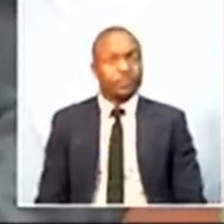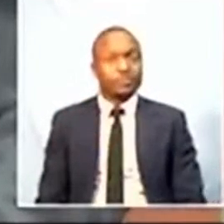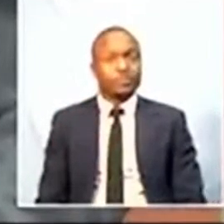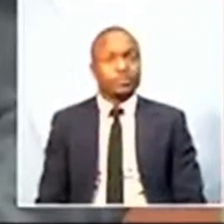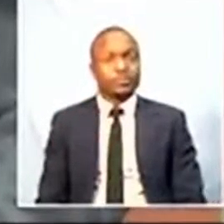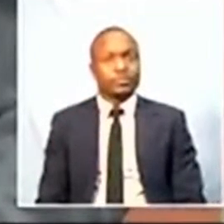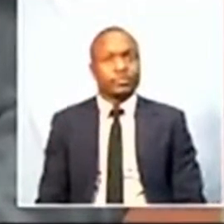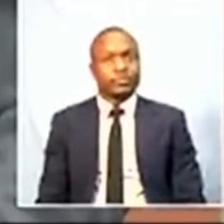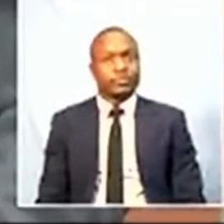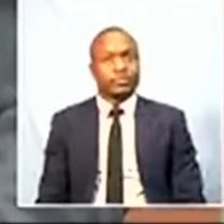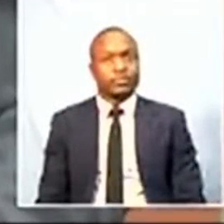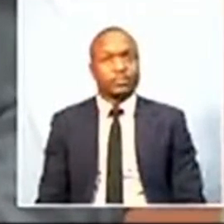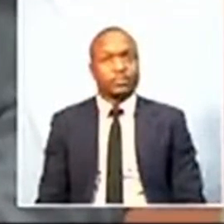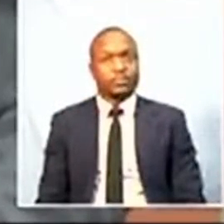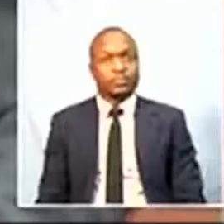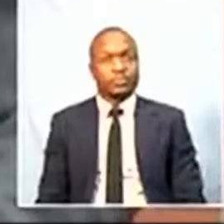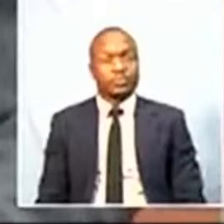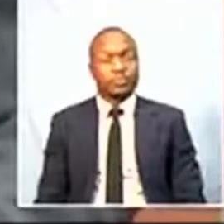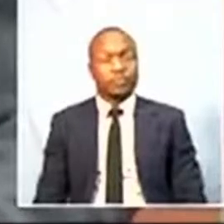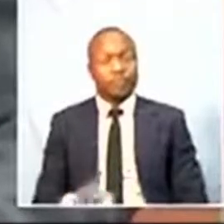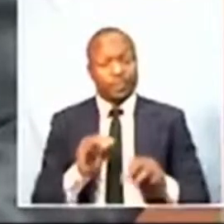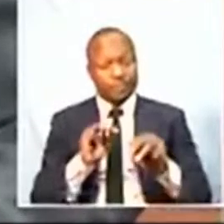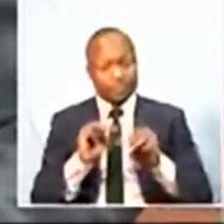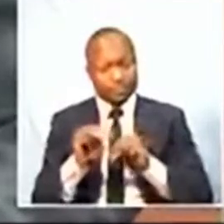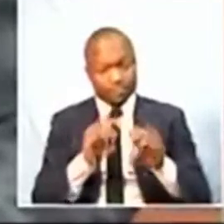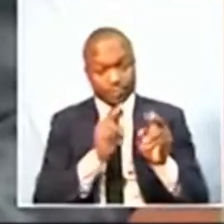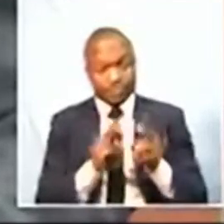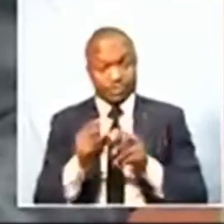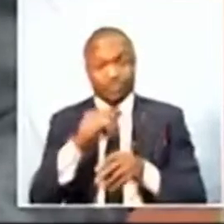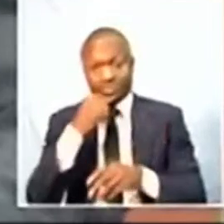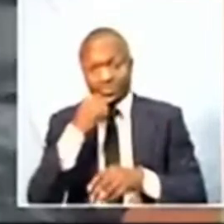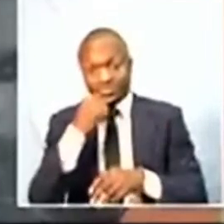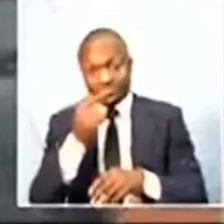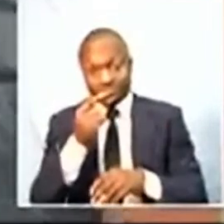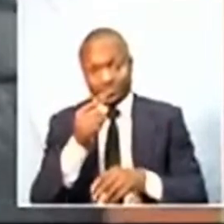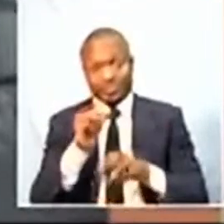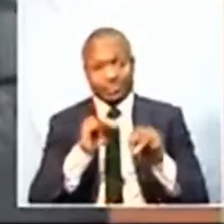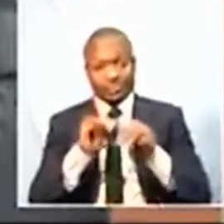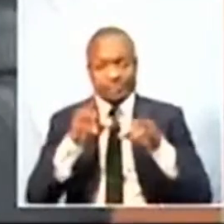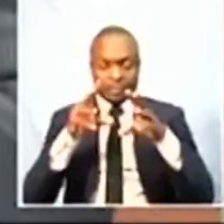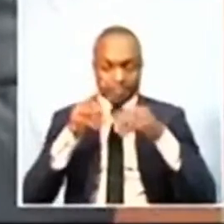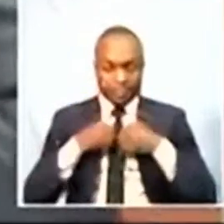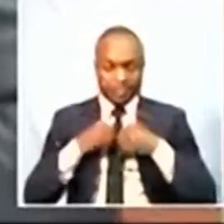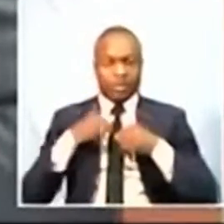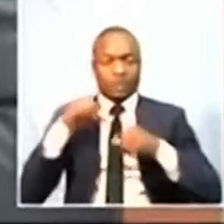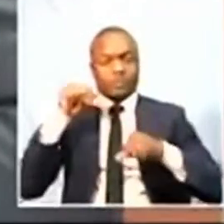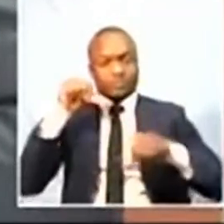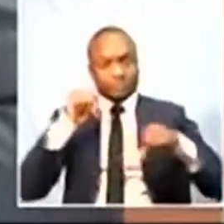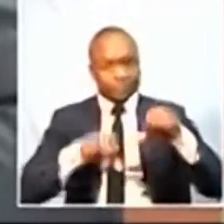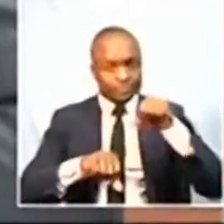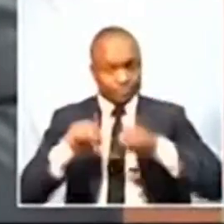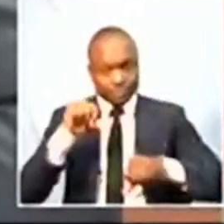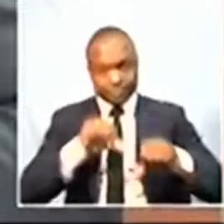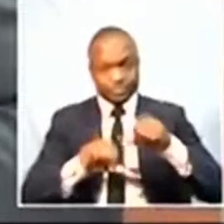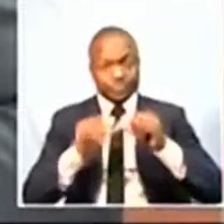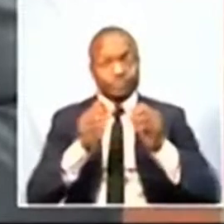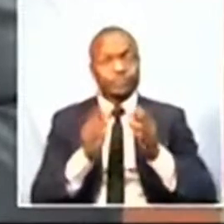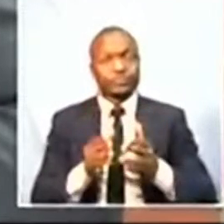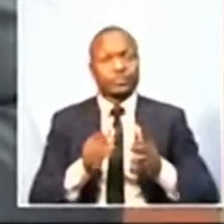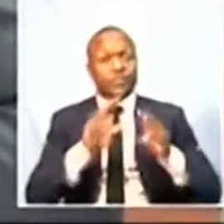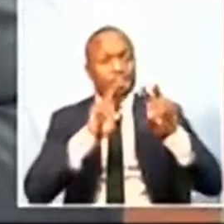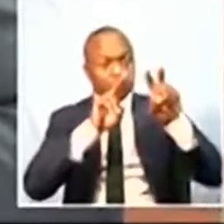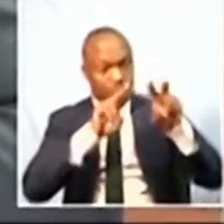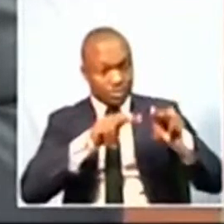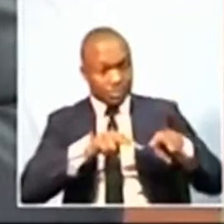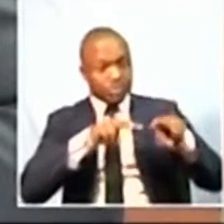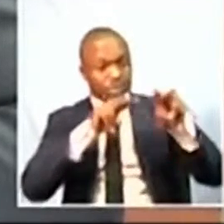Chairperson, the management response says management acknowledges the auditor's